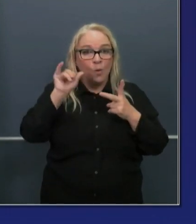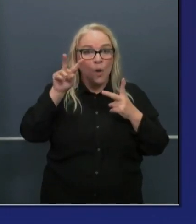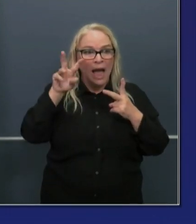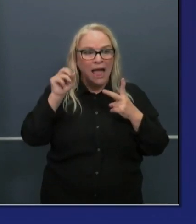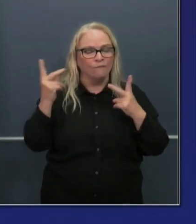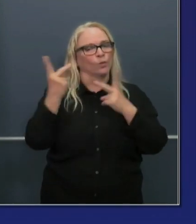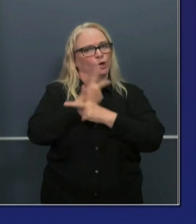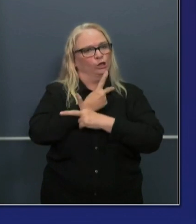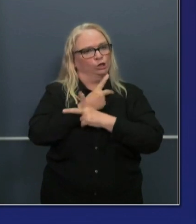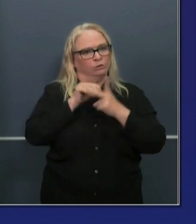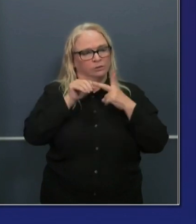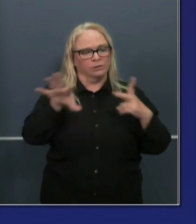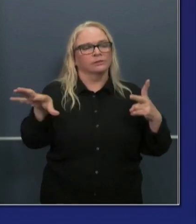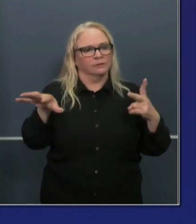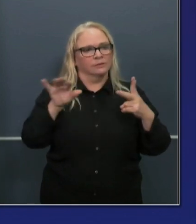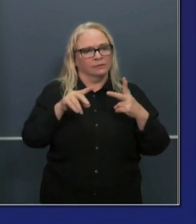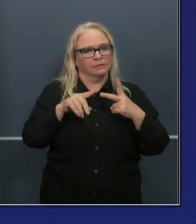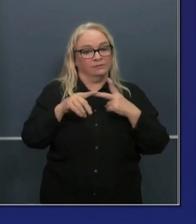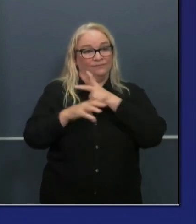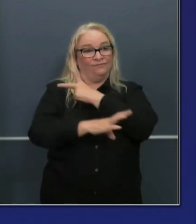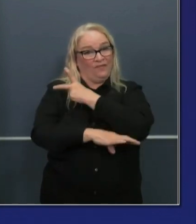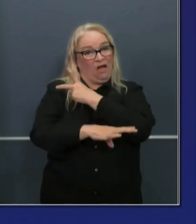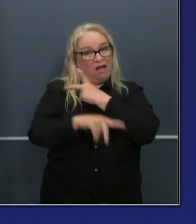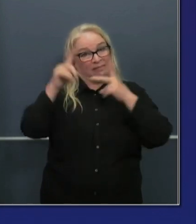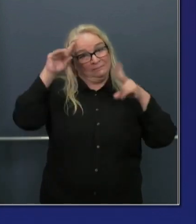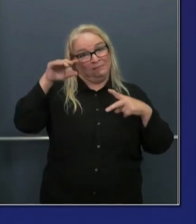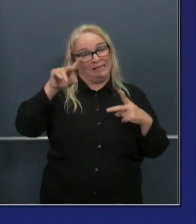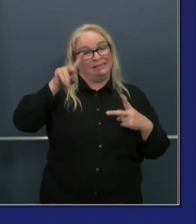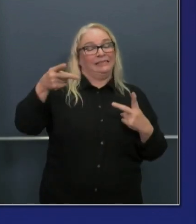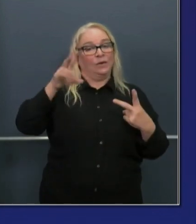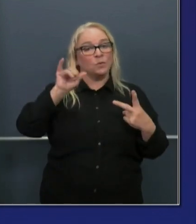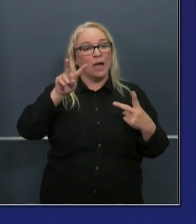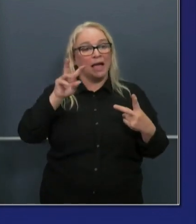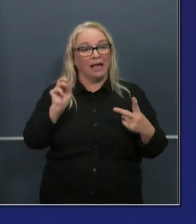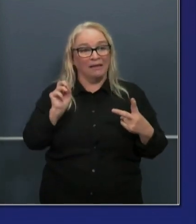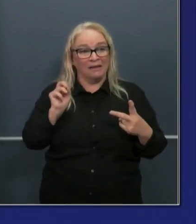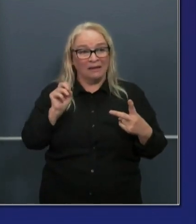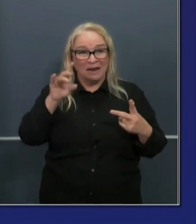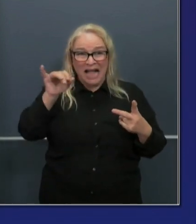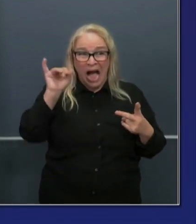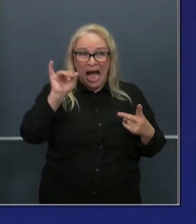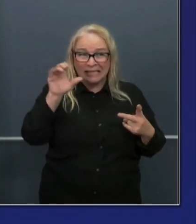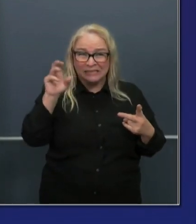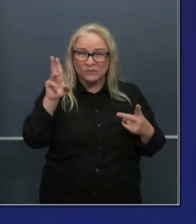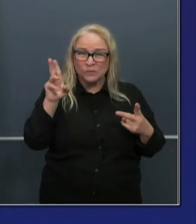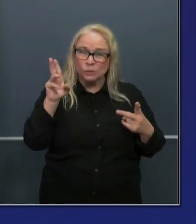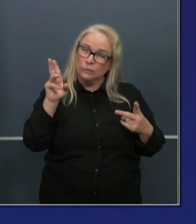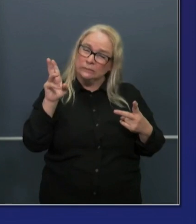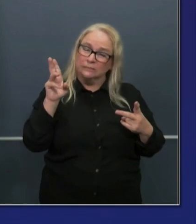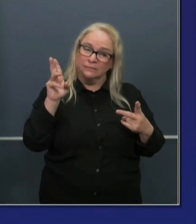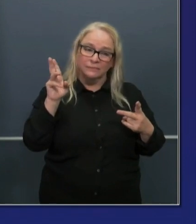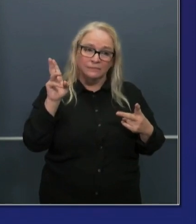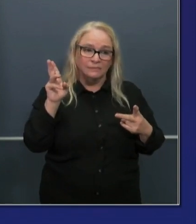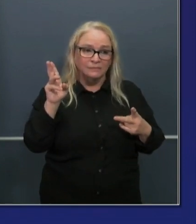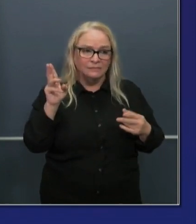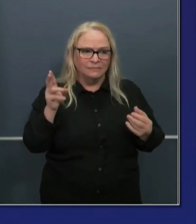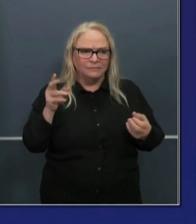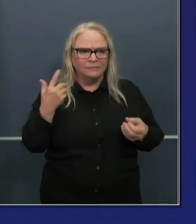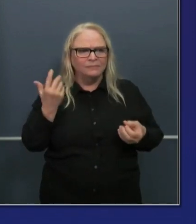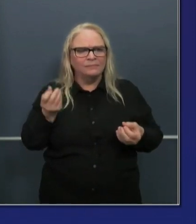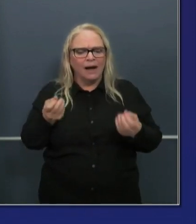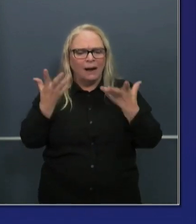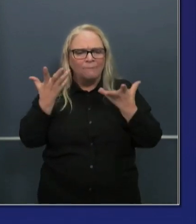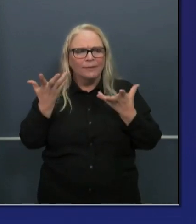this pandemic. ICU admissions, so if you start with positive cases, positivity rates, you start seeing hospitalizations